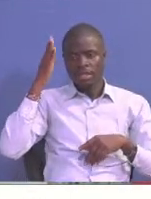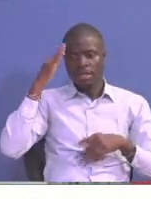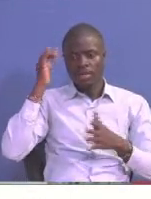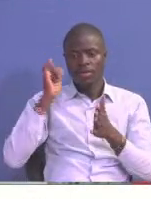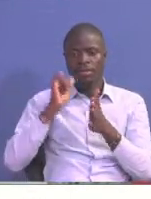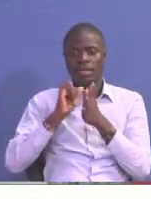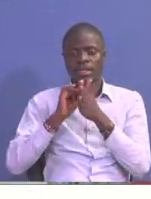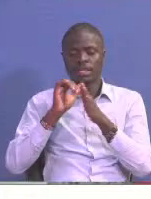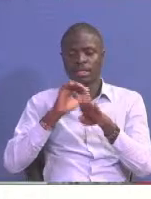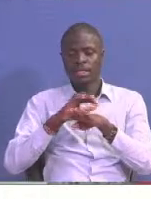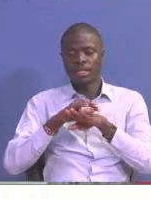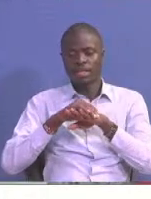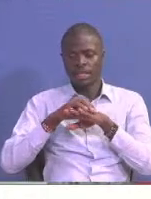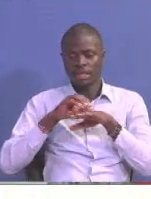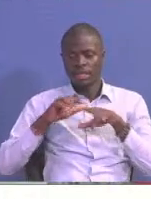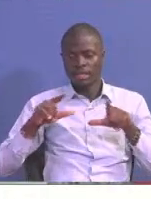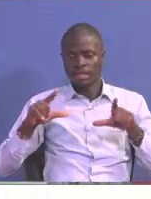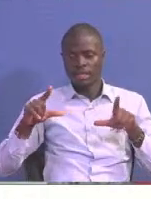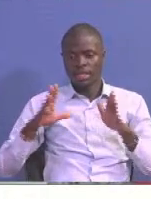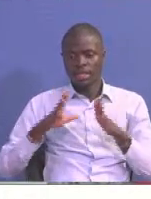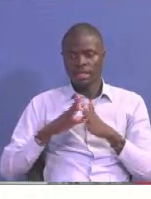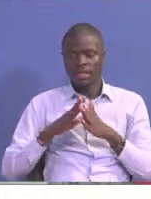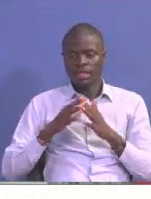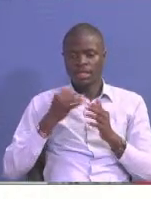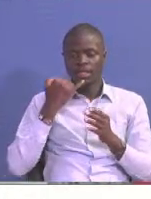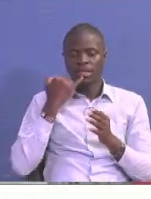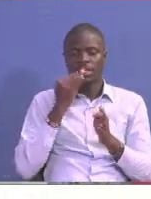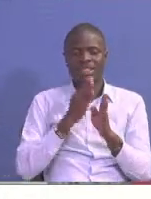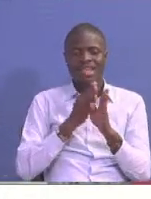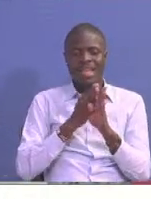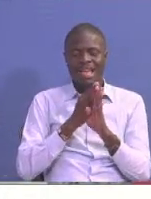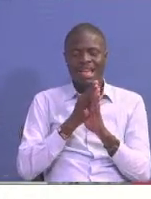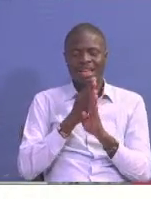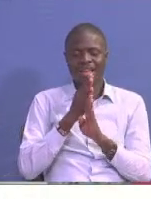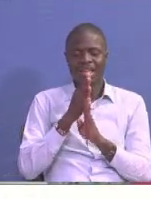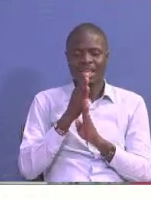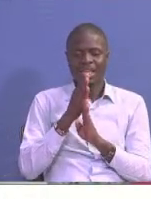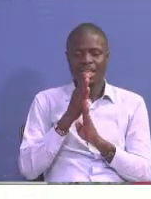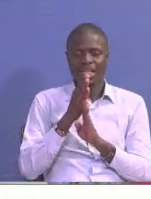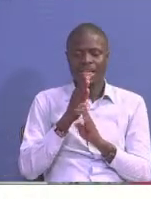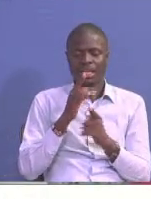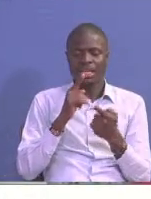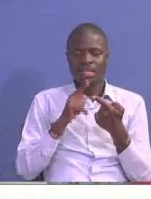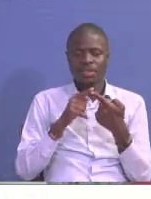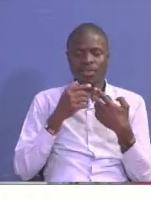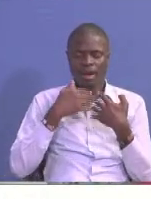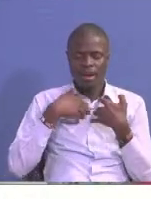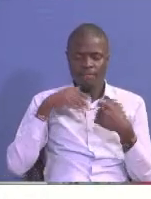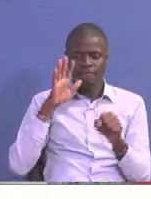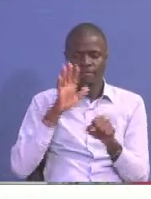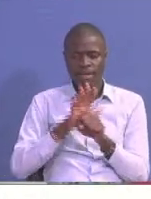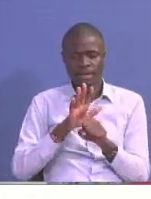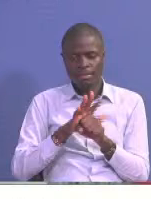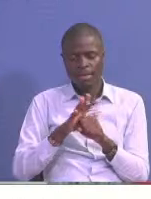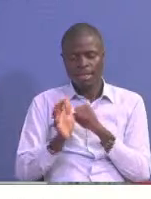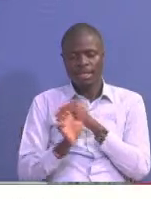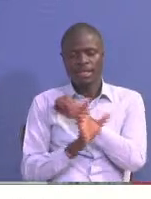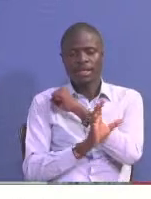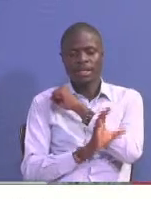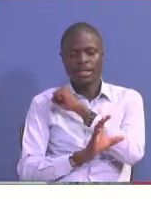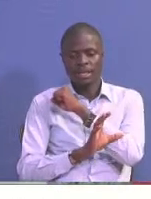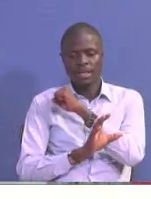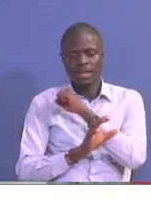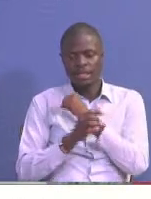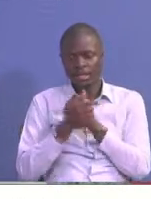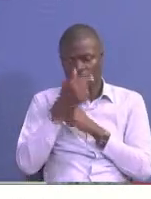English language is a key to access many countries because